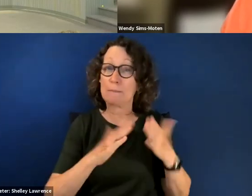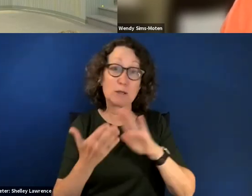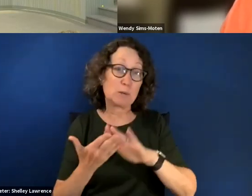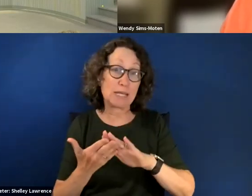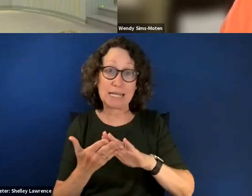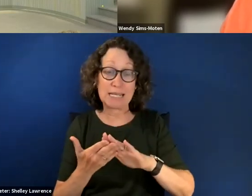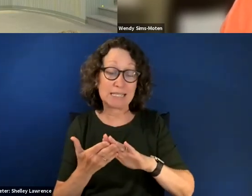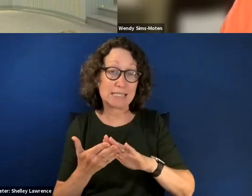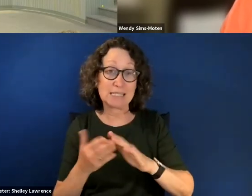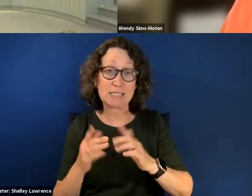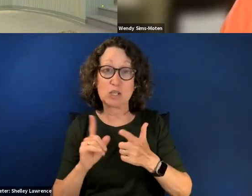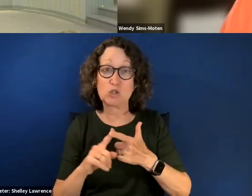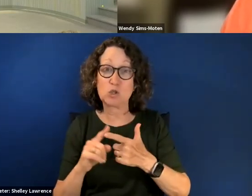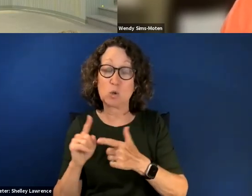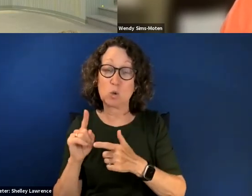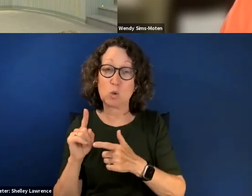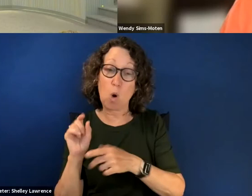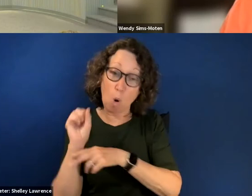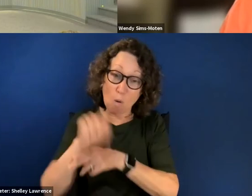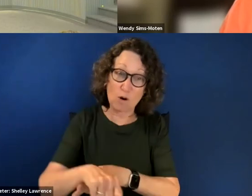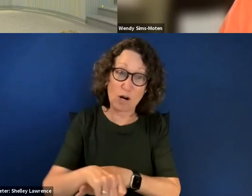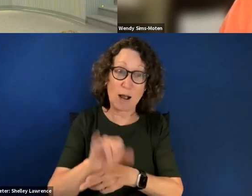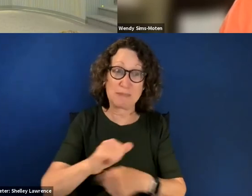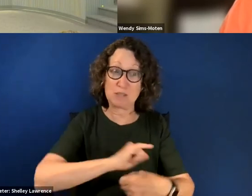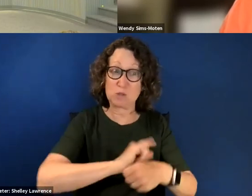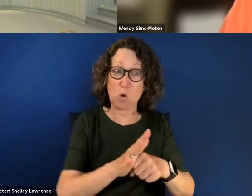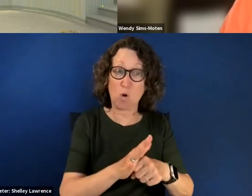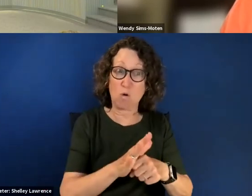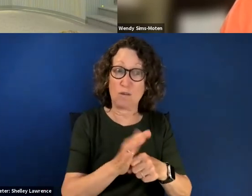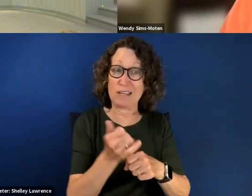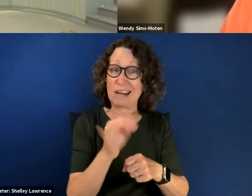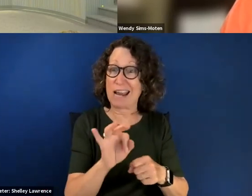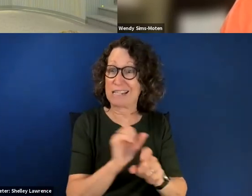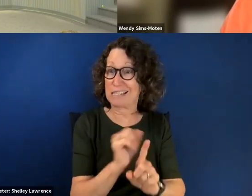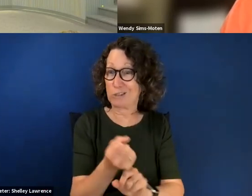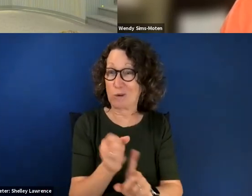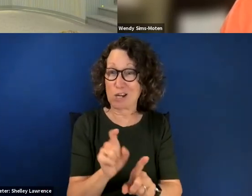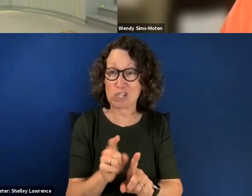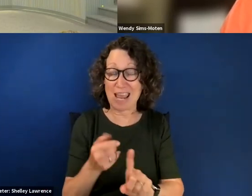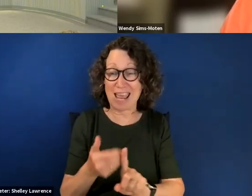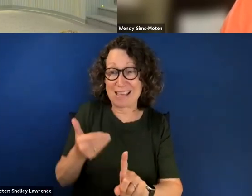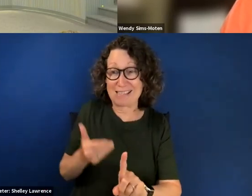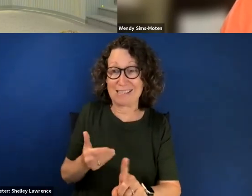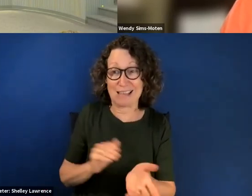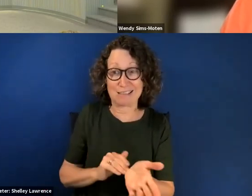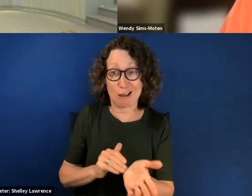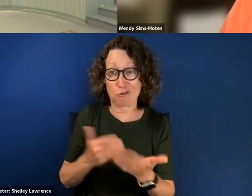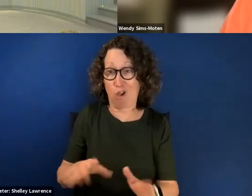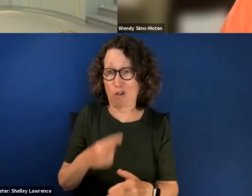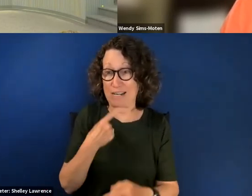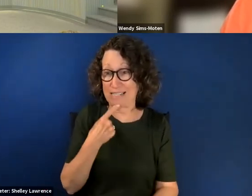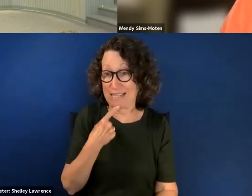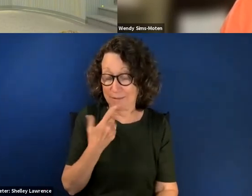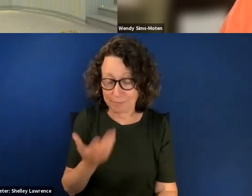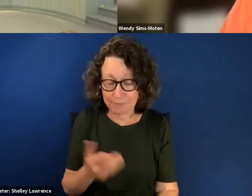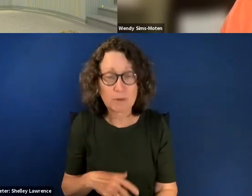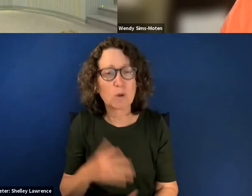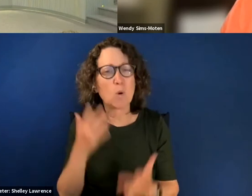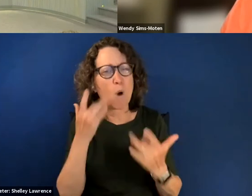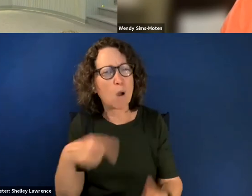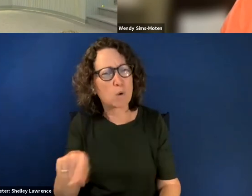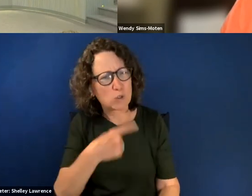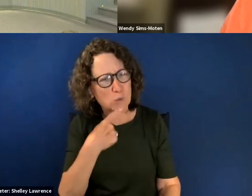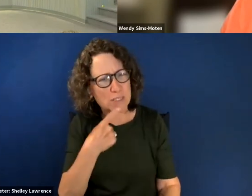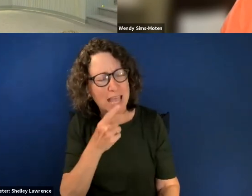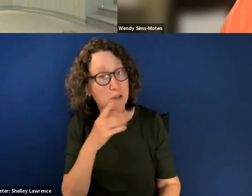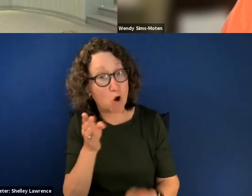to overcome this COVID-19 situation, as our previous physician has already said? So why would you say that